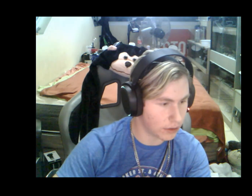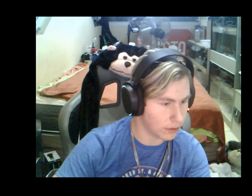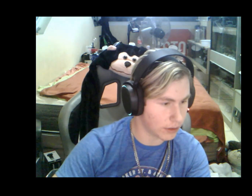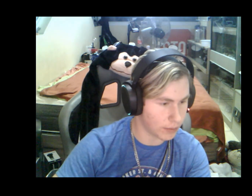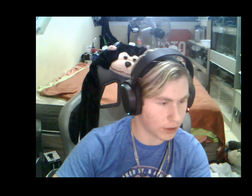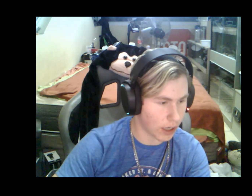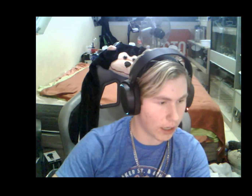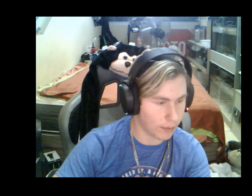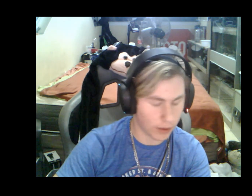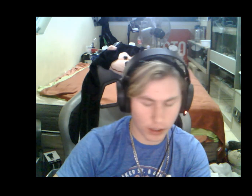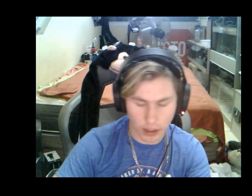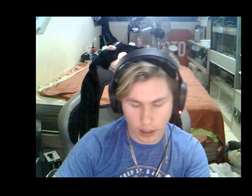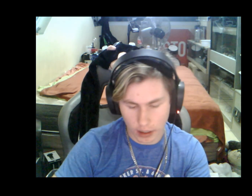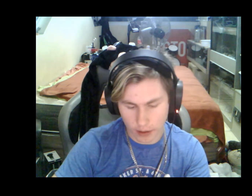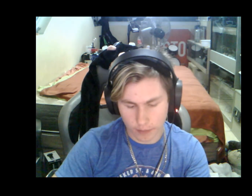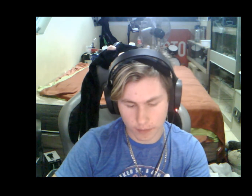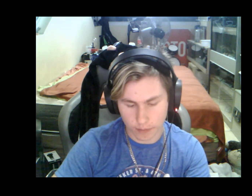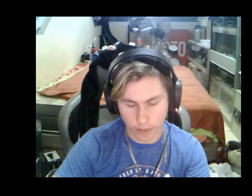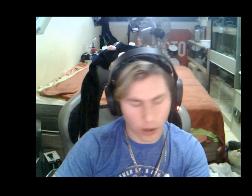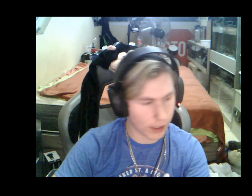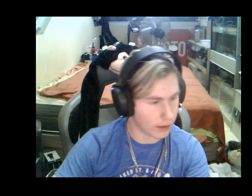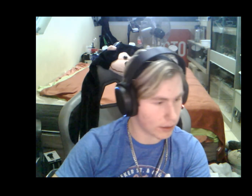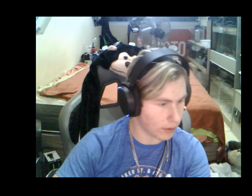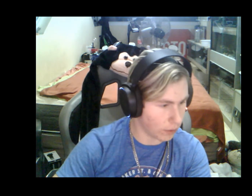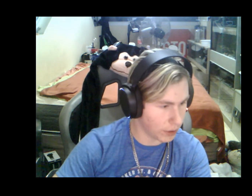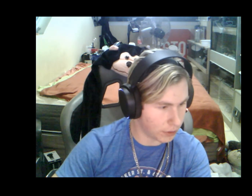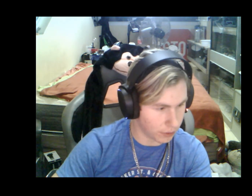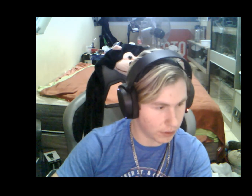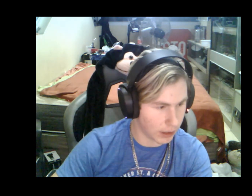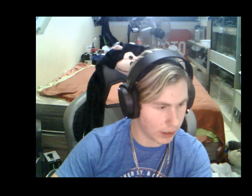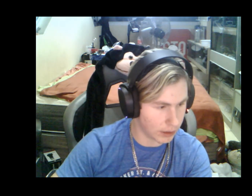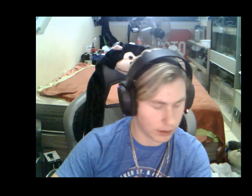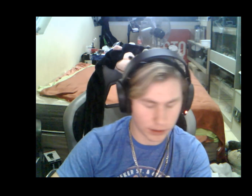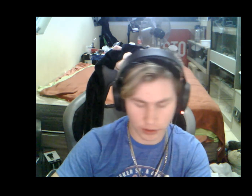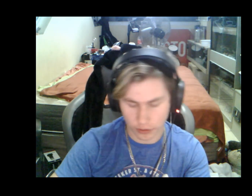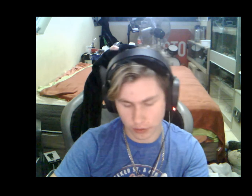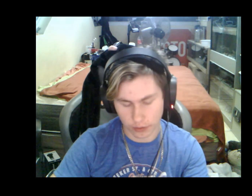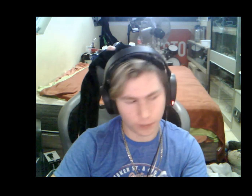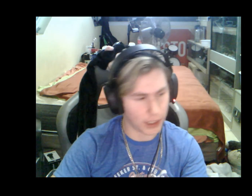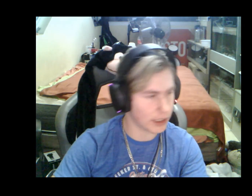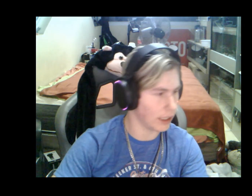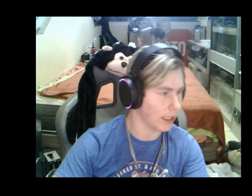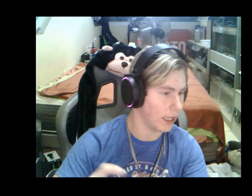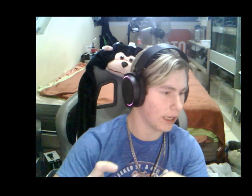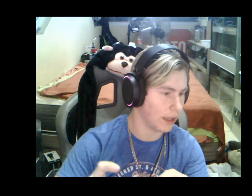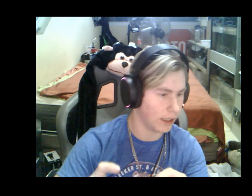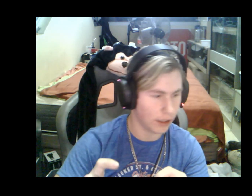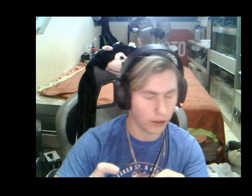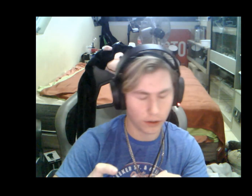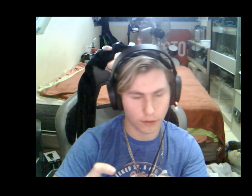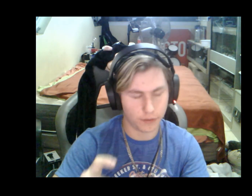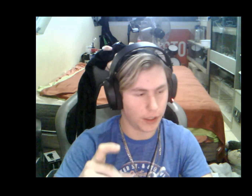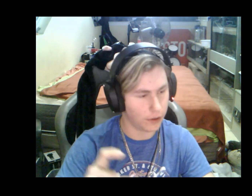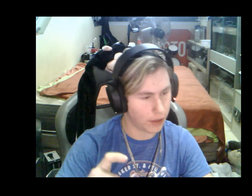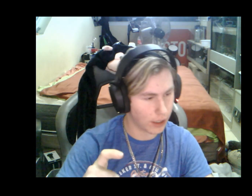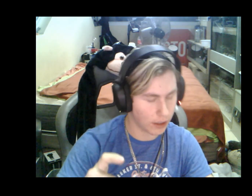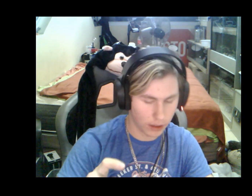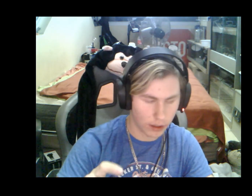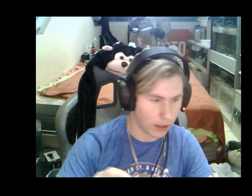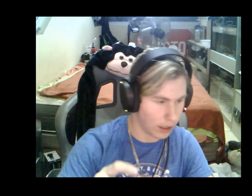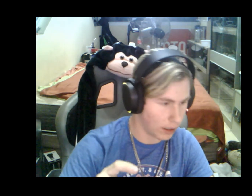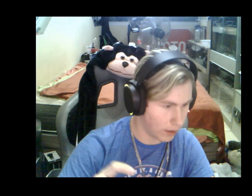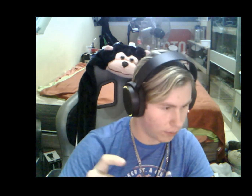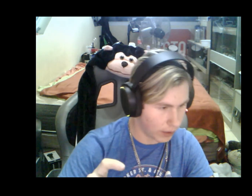struggling to subscribe. Marius, all you do is you basically click the little video